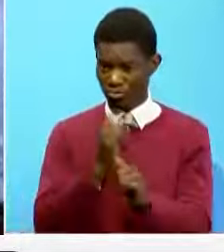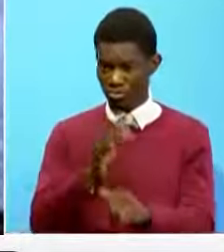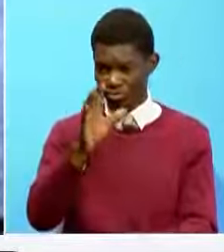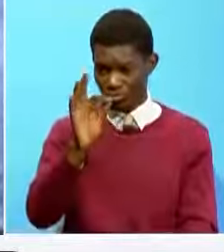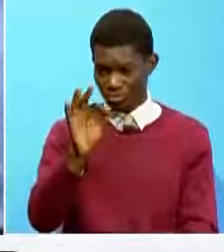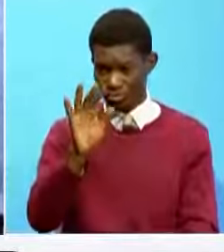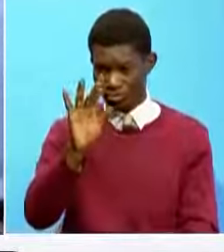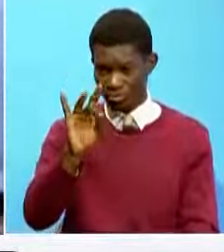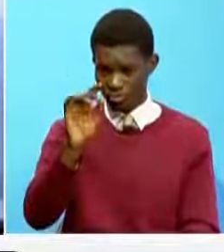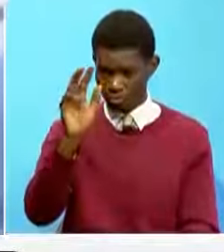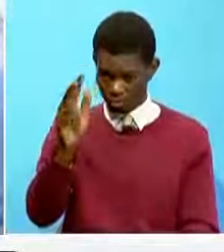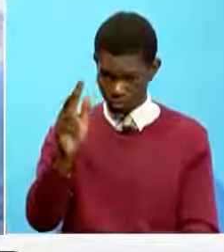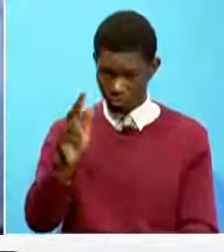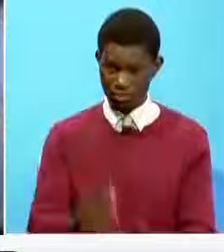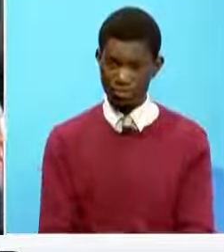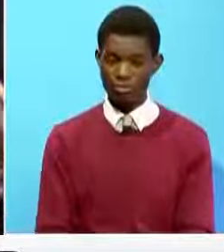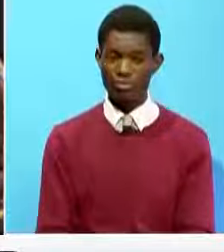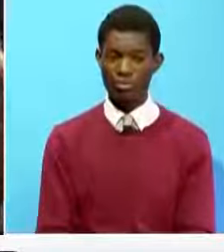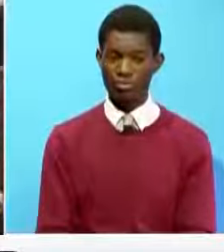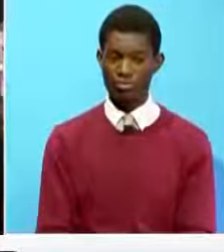Chief Musele's chiefdom.